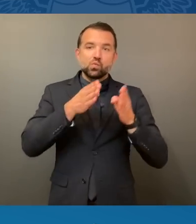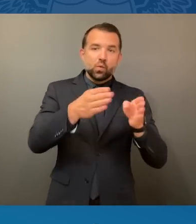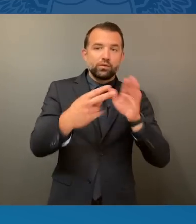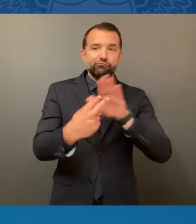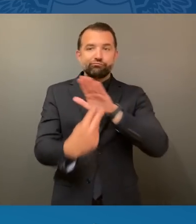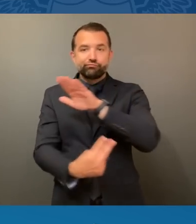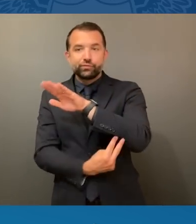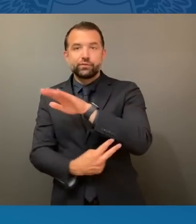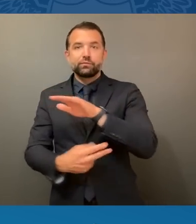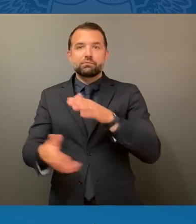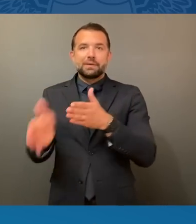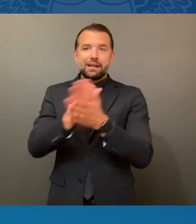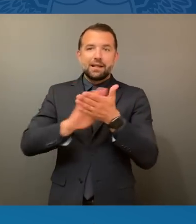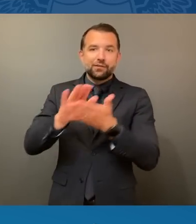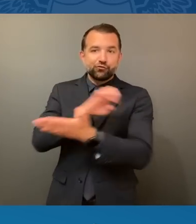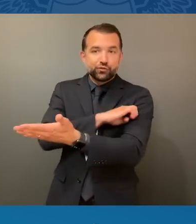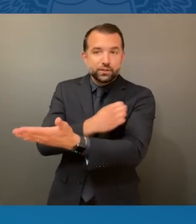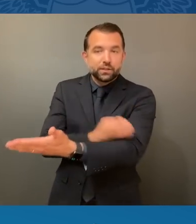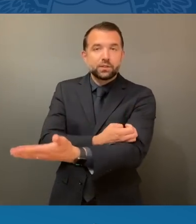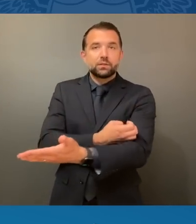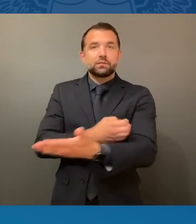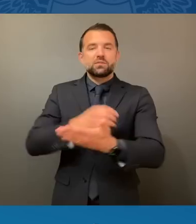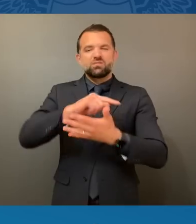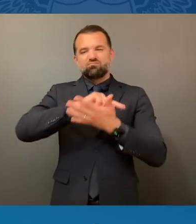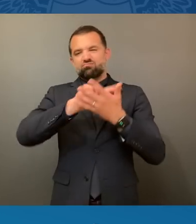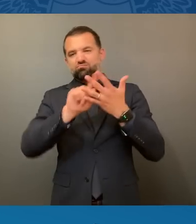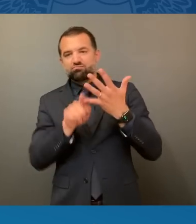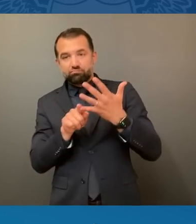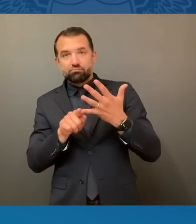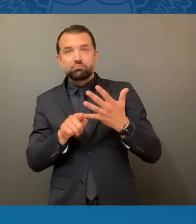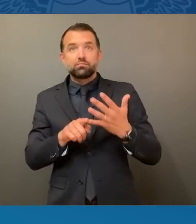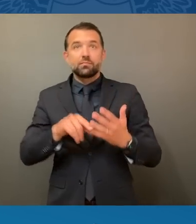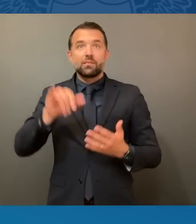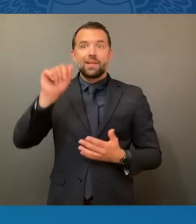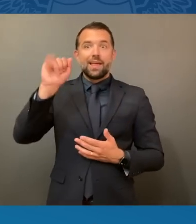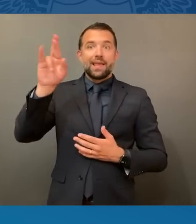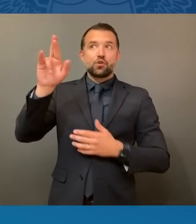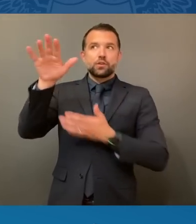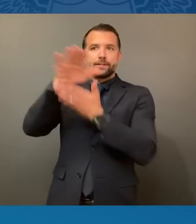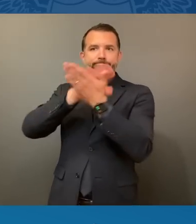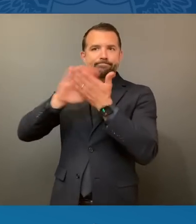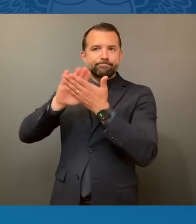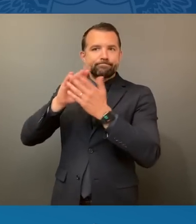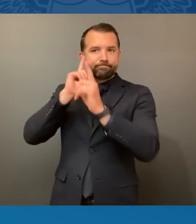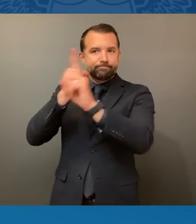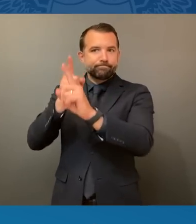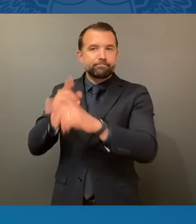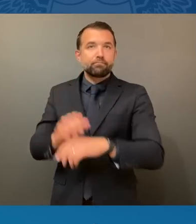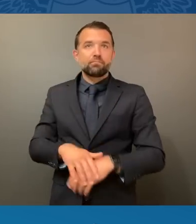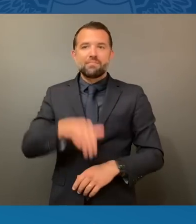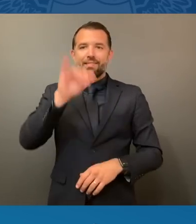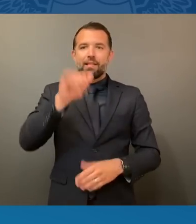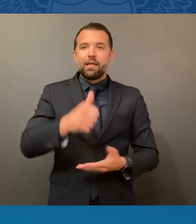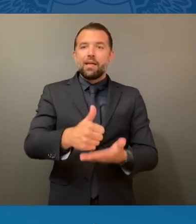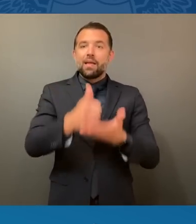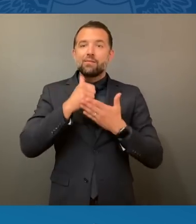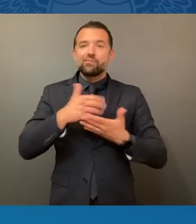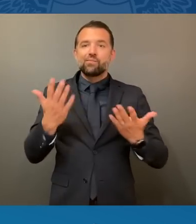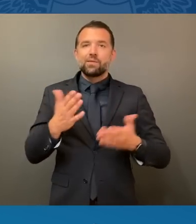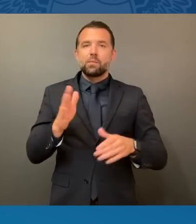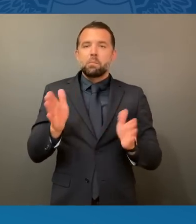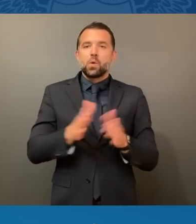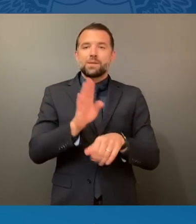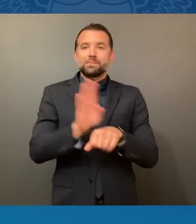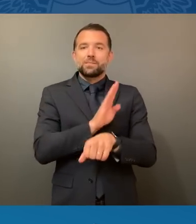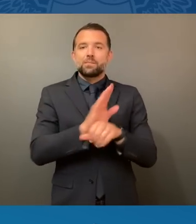jobs, including something I'm very passionate about, which is thinking about small businesses and how we strengthen them. Yes. Here's why I